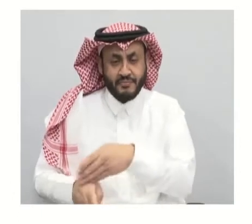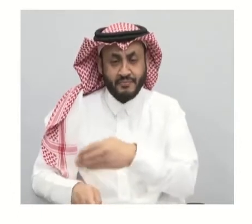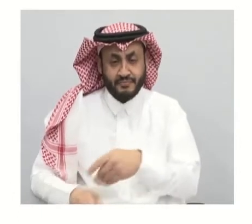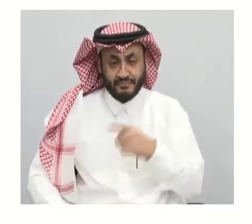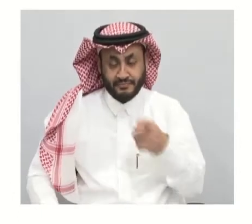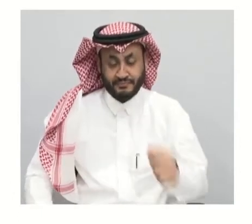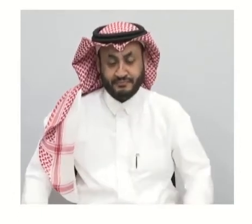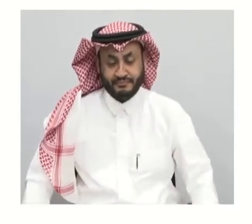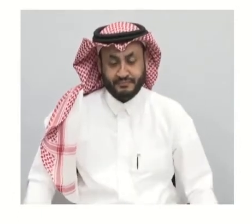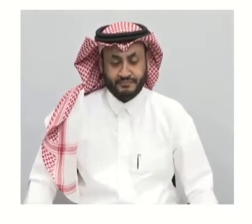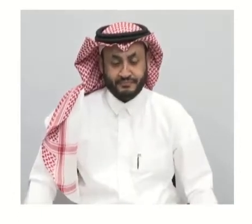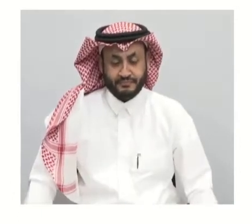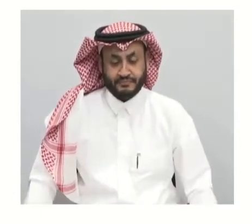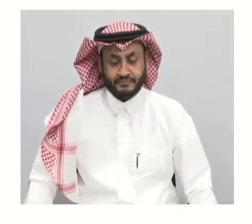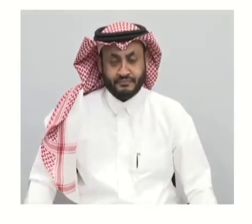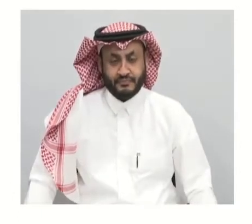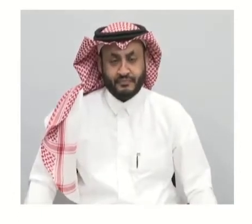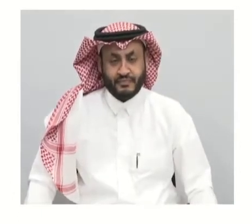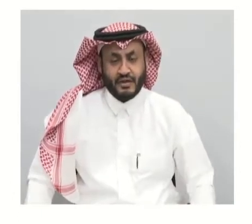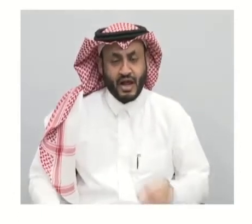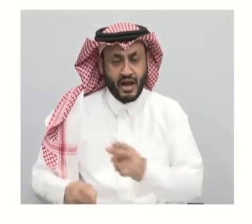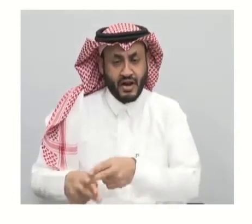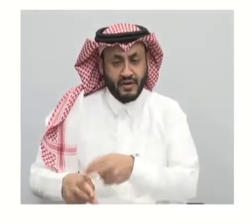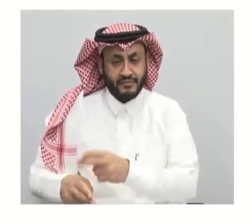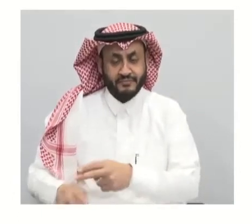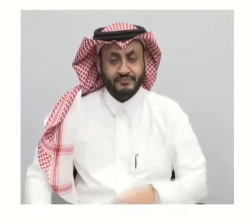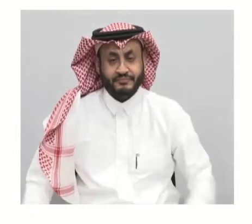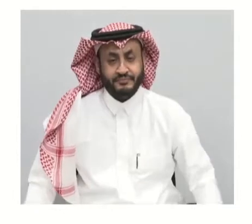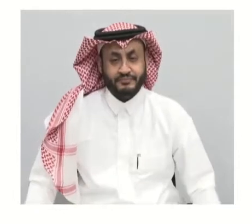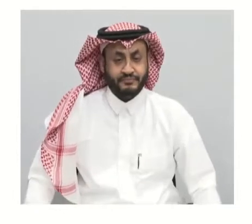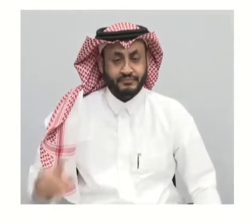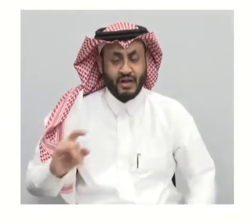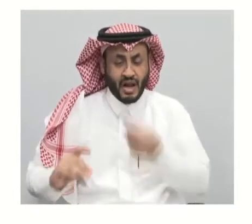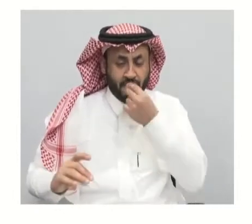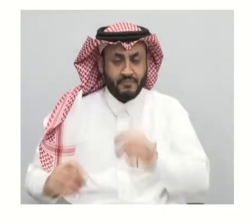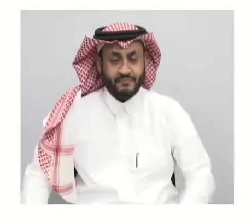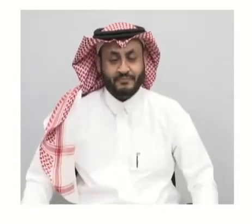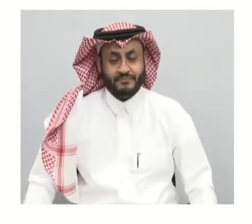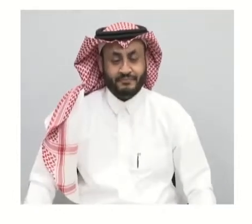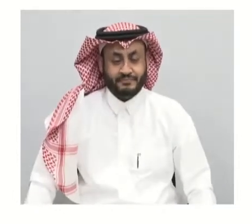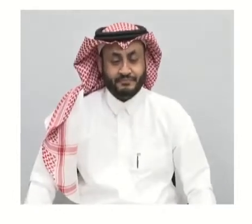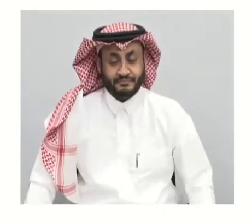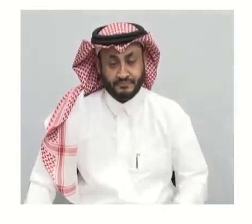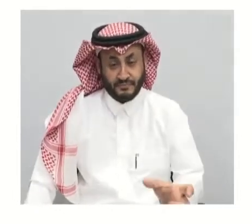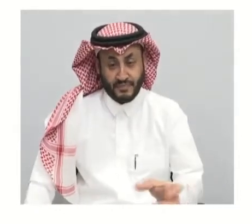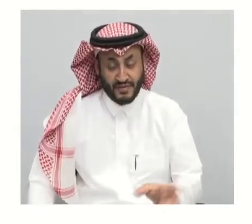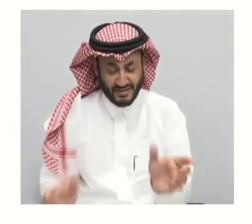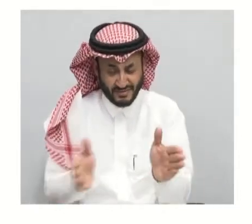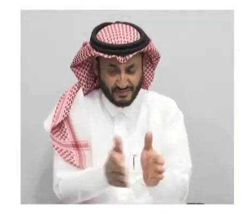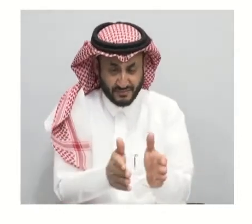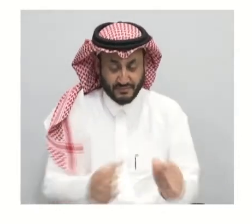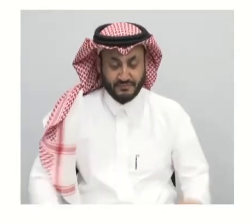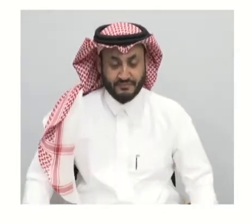a long action. And we have here past tense, cut. This is a short action for number four.